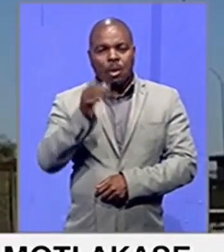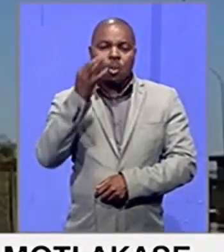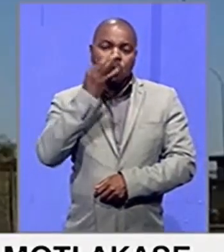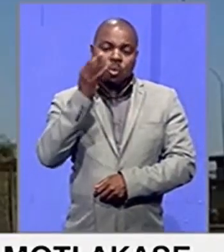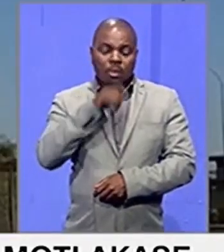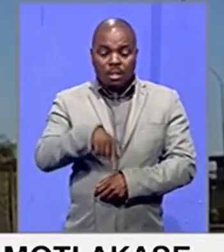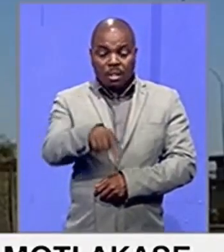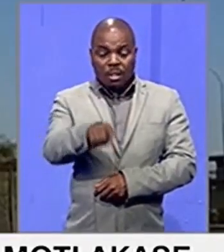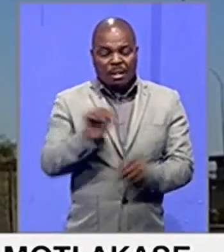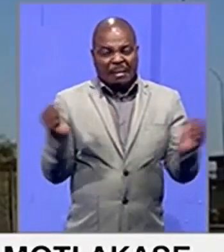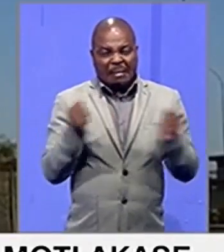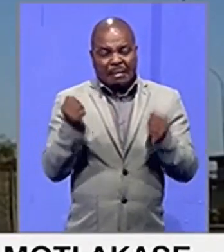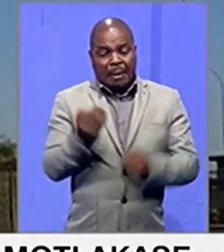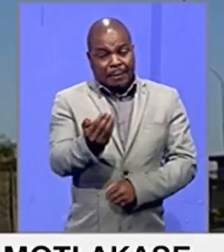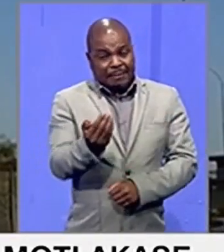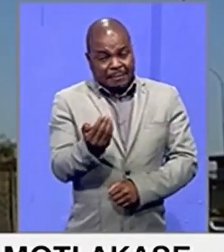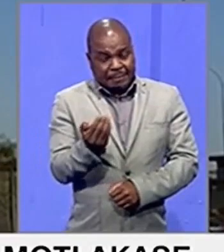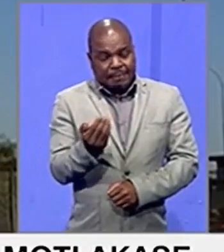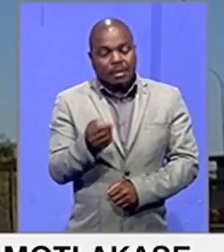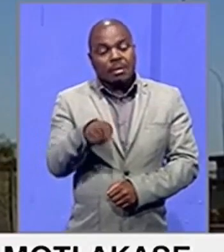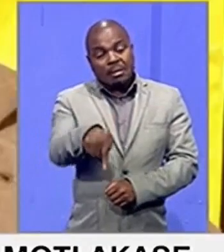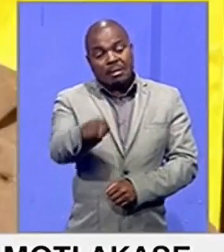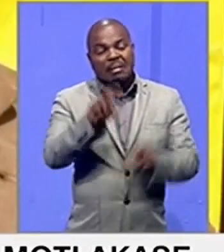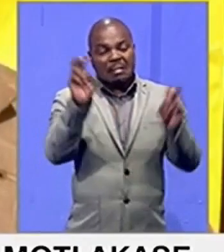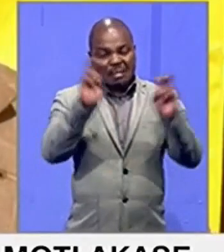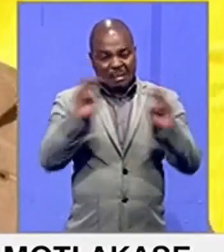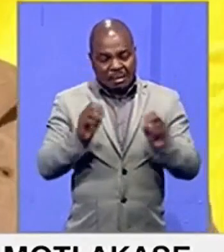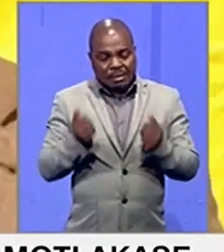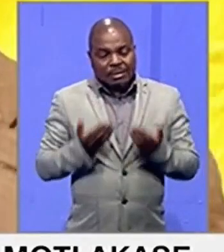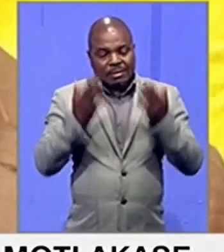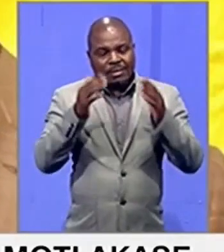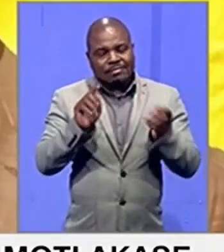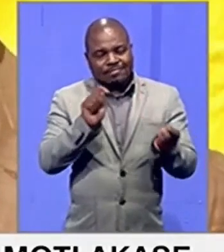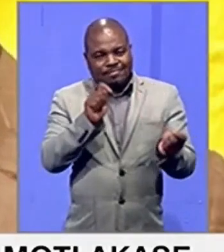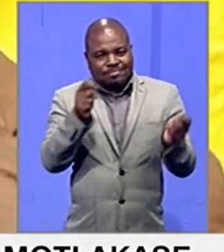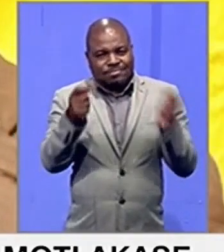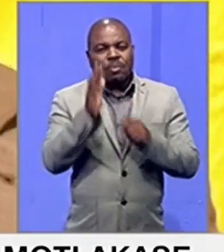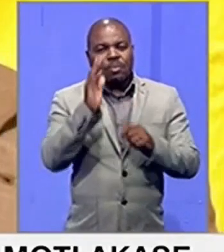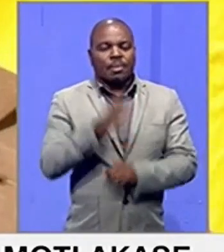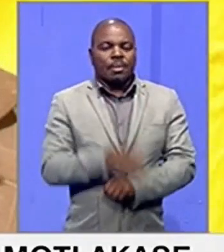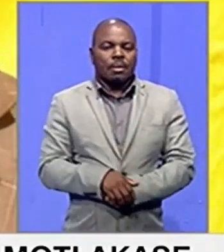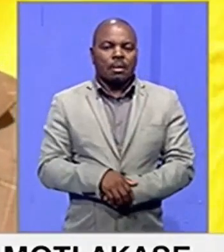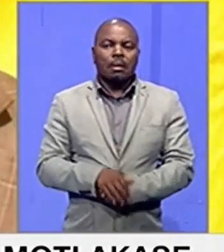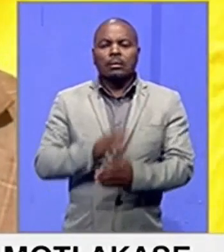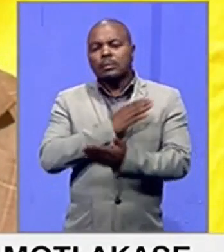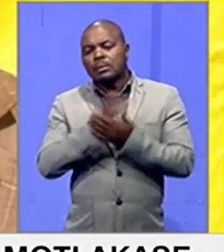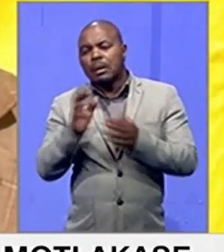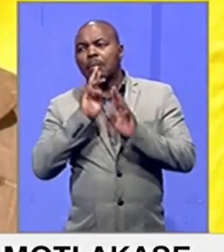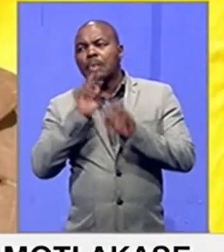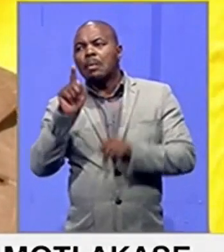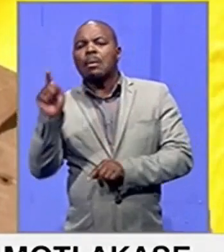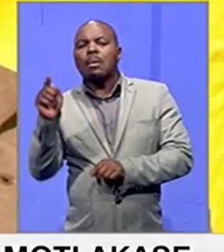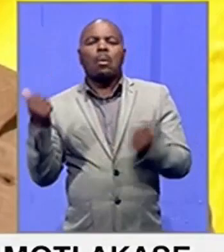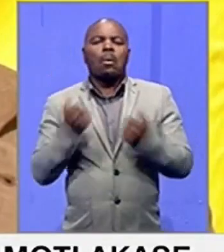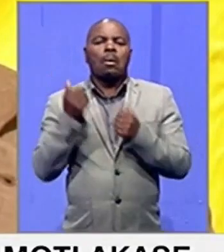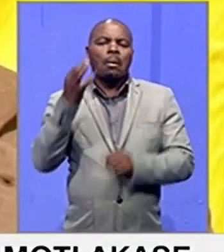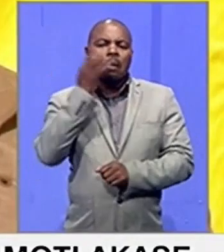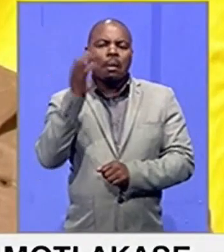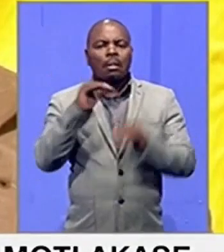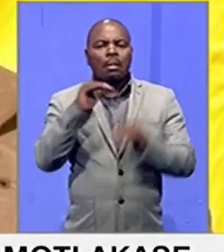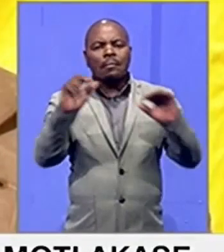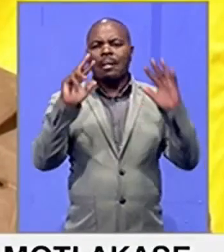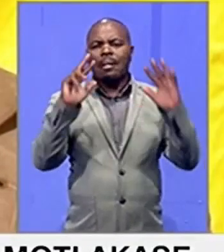atamela ho tloba le diphetho phepelong ya motlakase. I had noted some reportage that suggests that we are already at stage 8. I